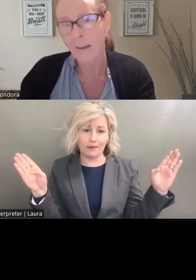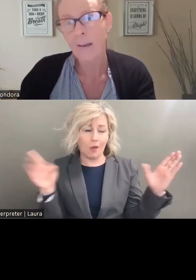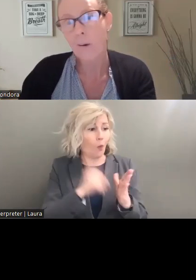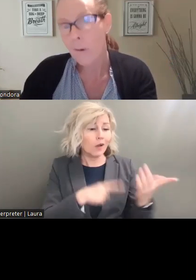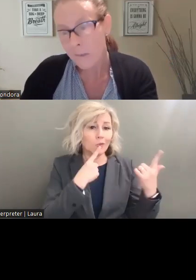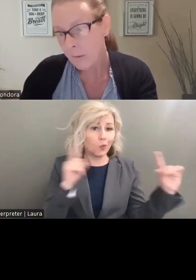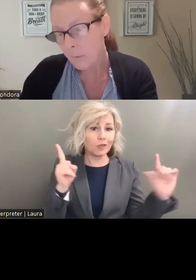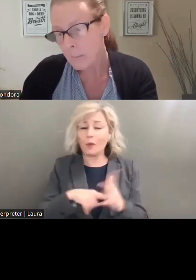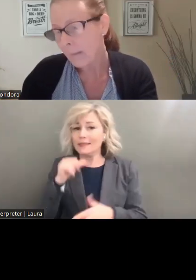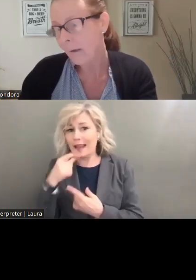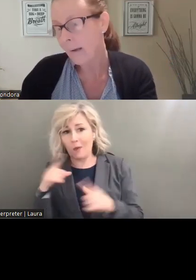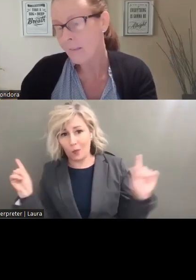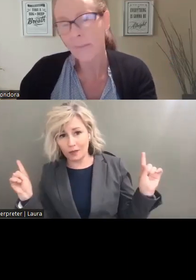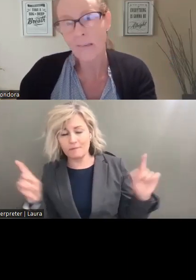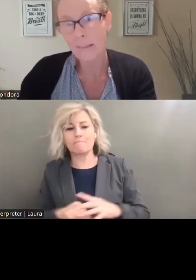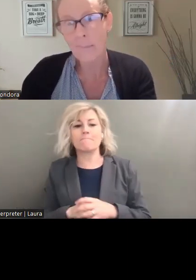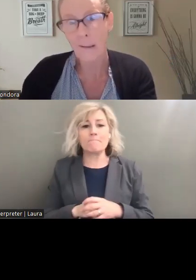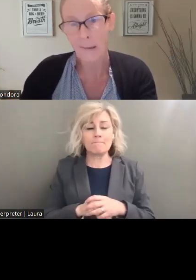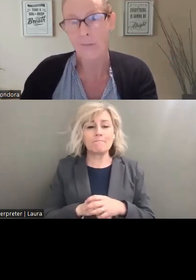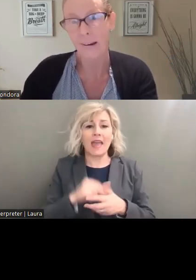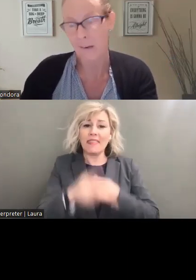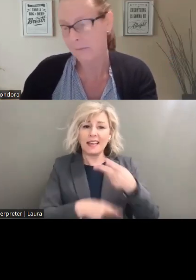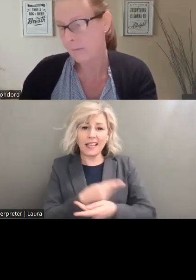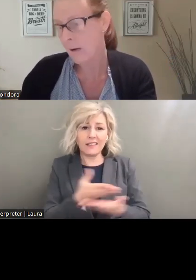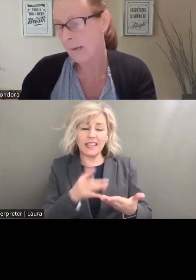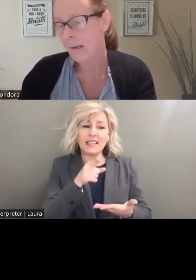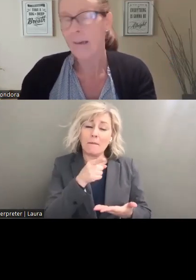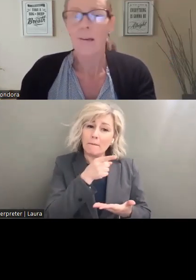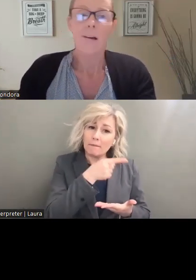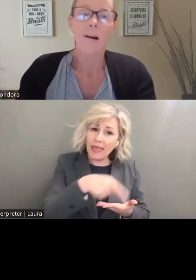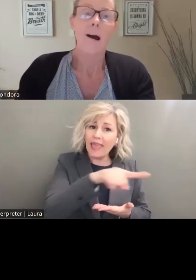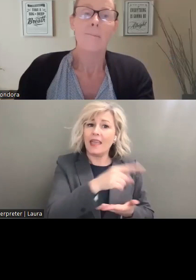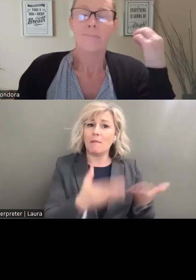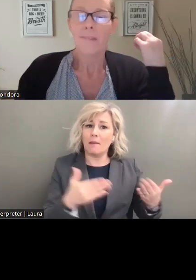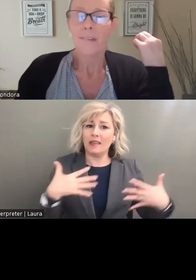past, and also about the kinds of things that they might be afraid of, okay?